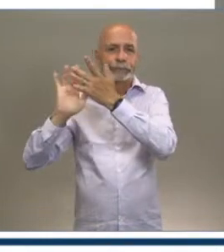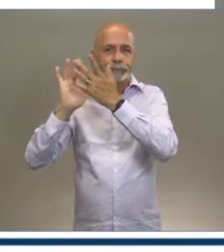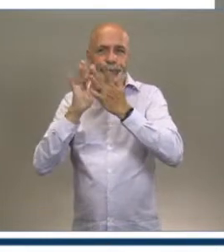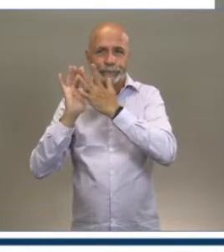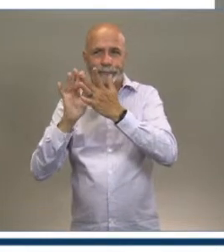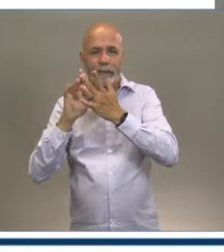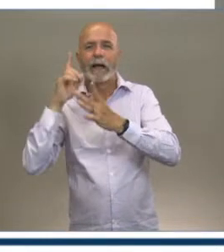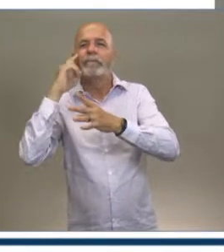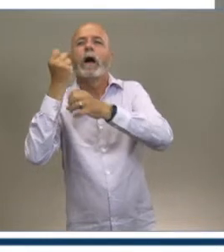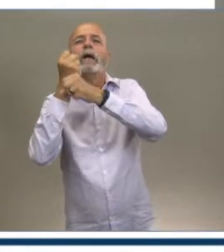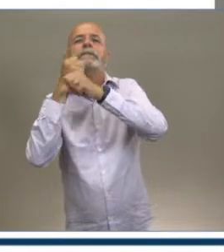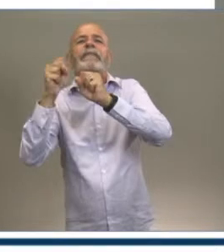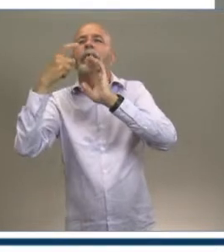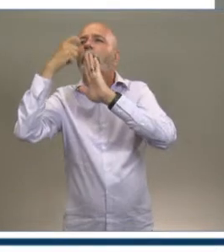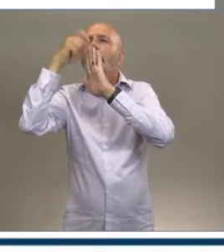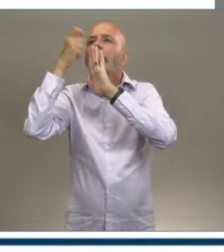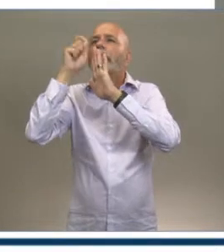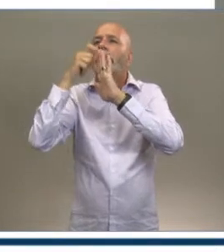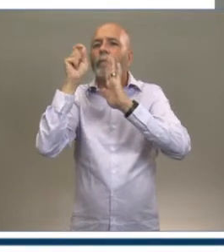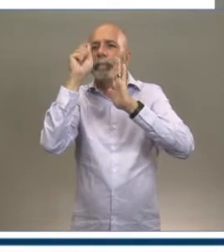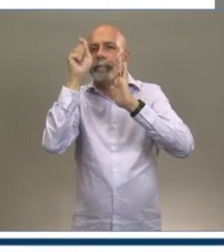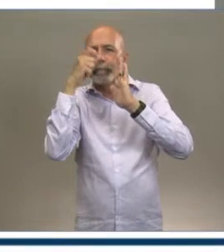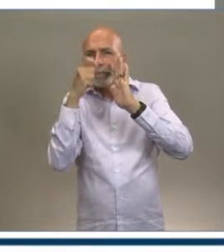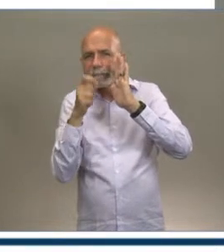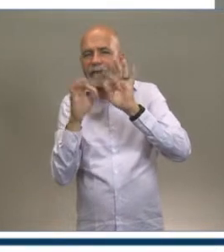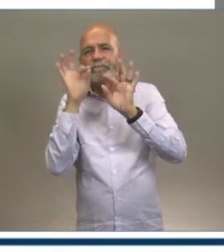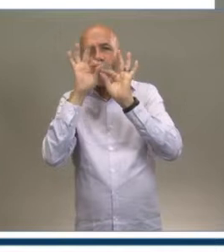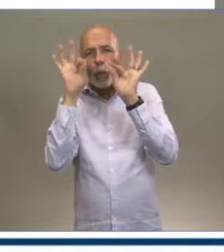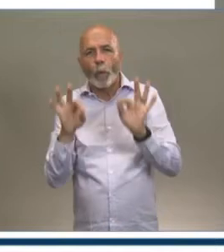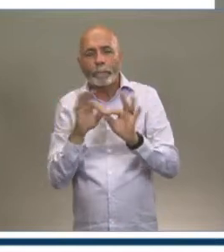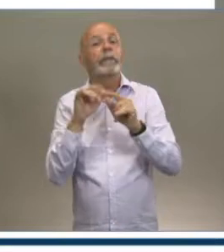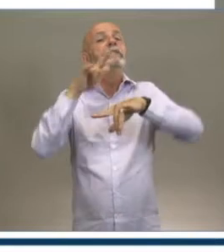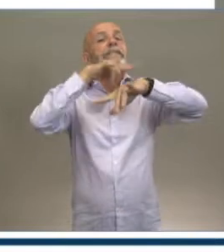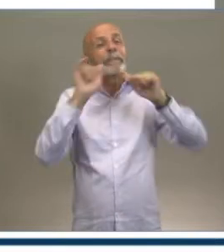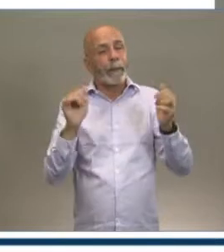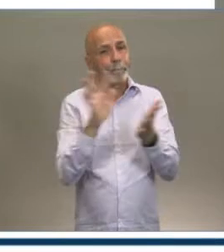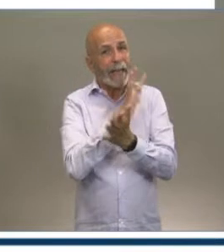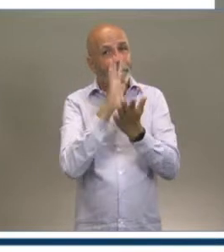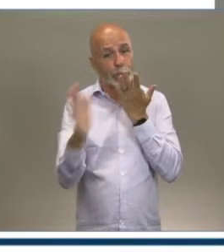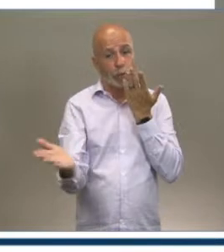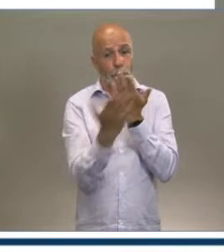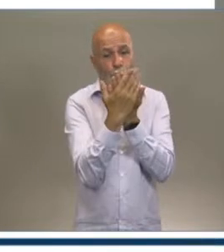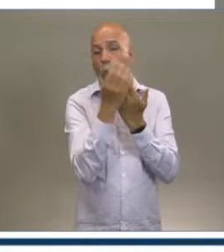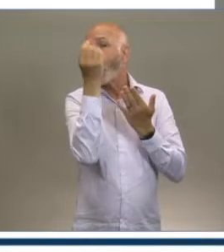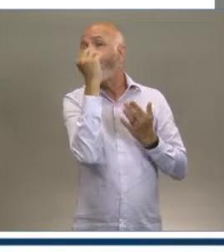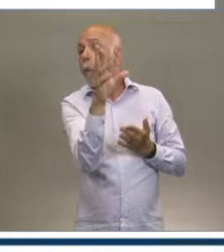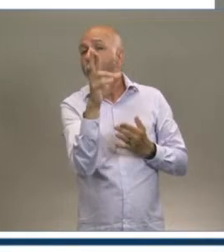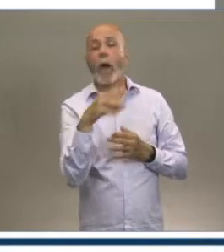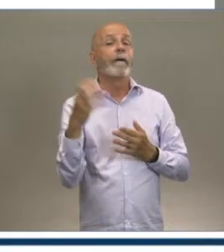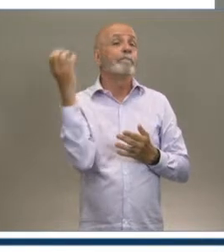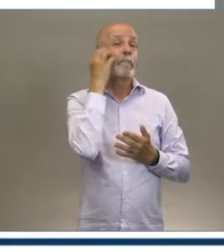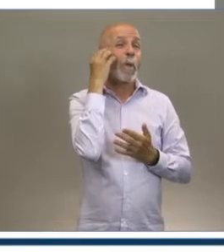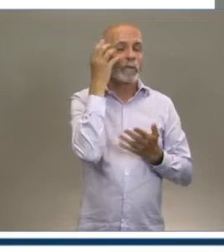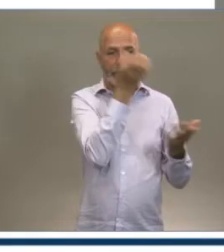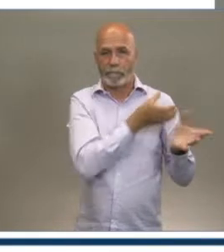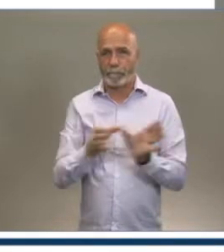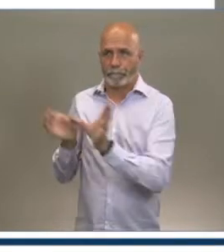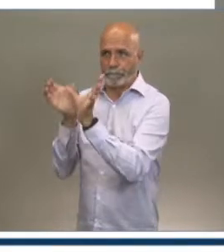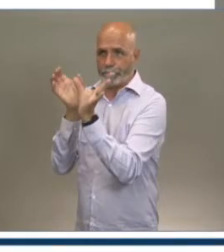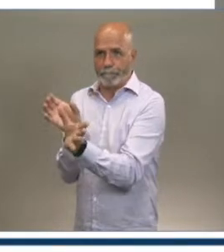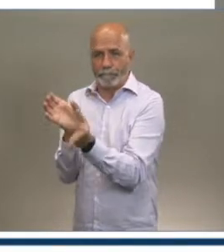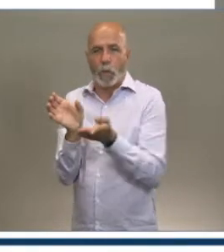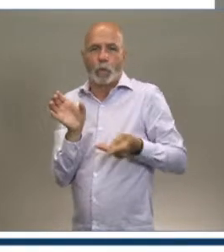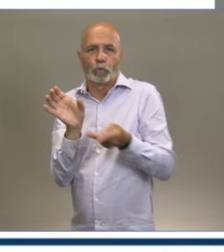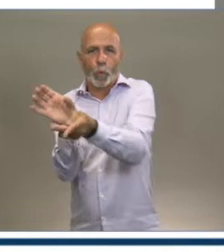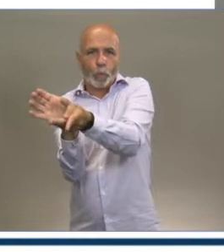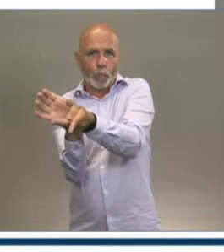bring that copy, whether it's paper or electronic, with them on person when they come to the border. There's a lot of discussions